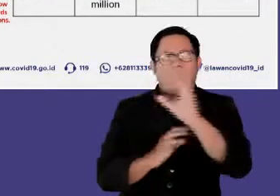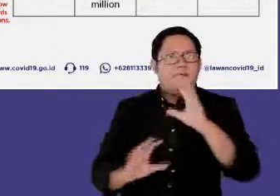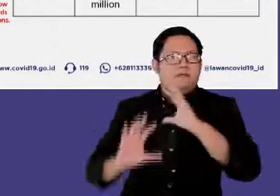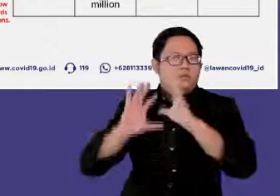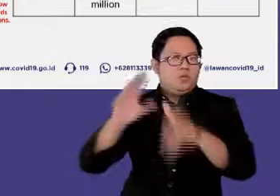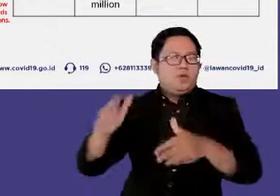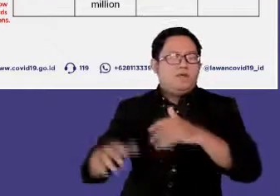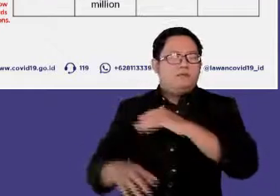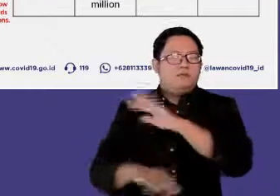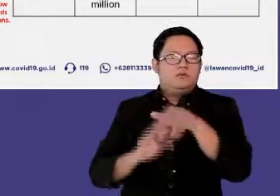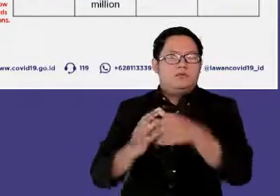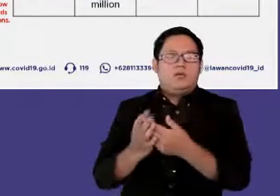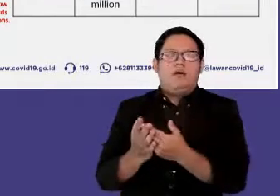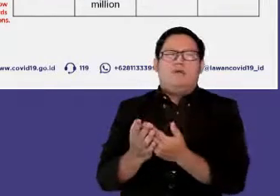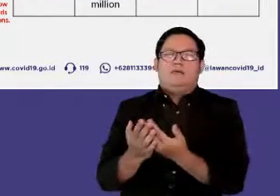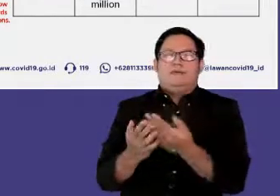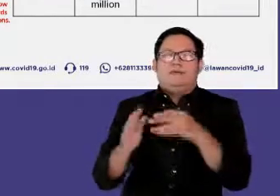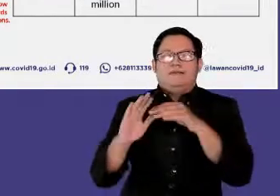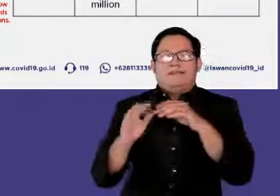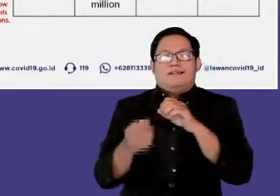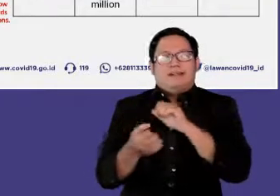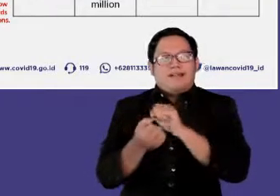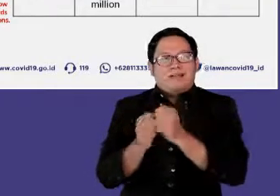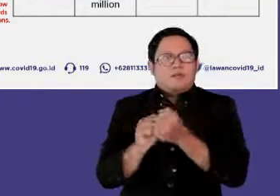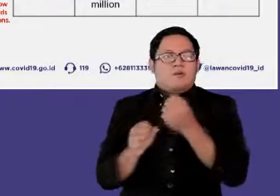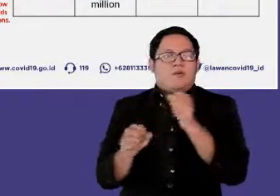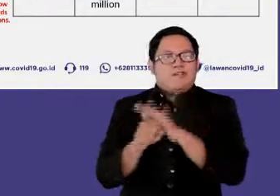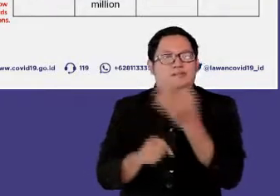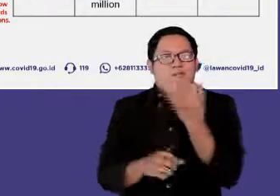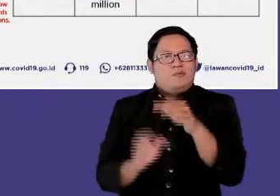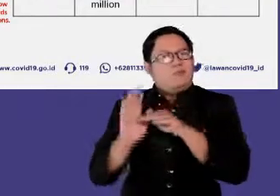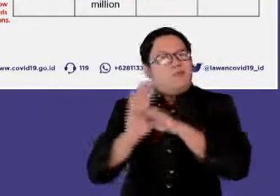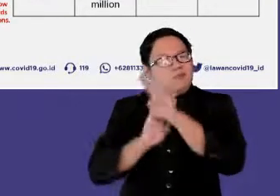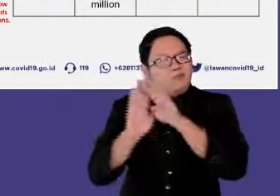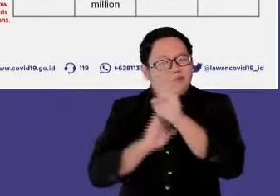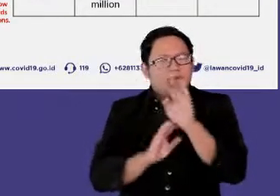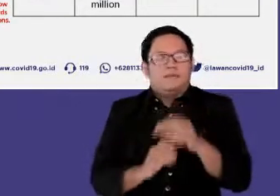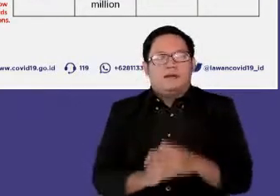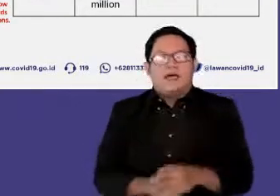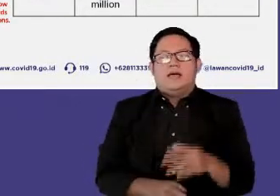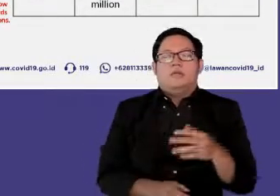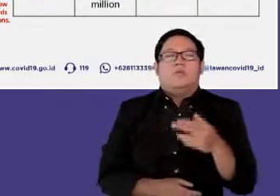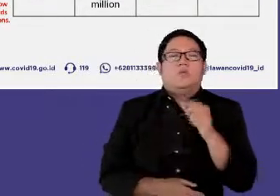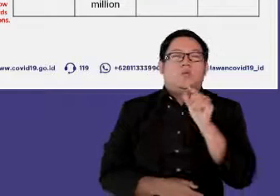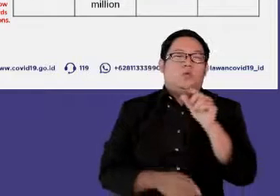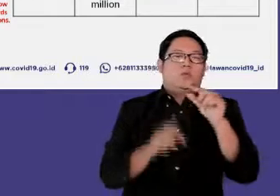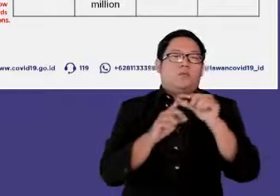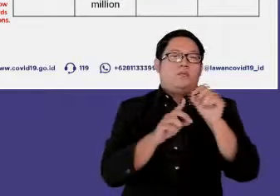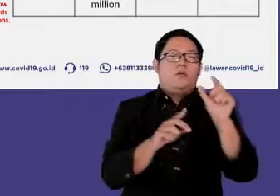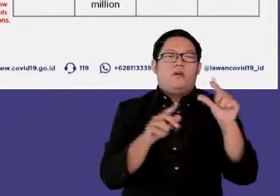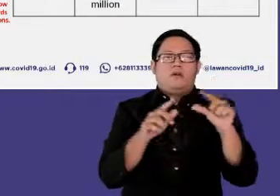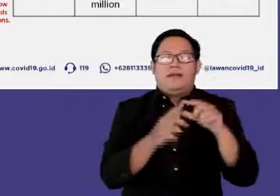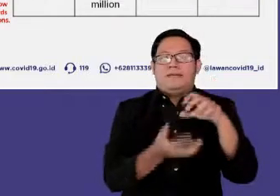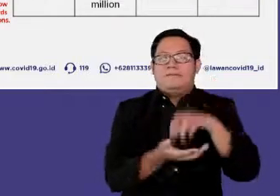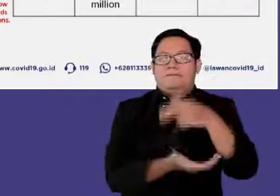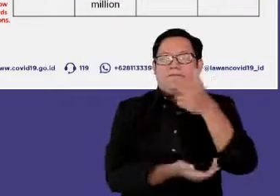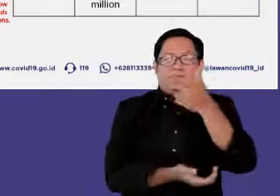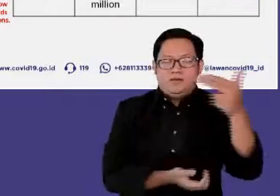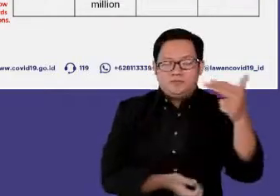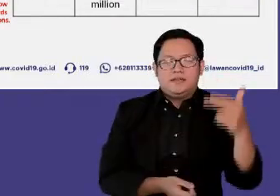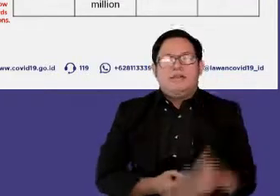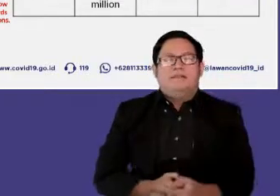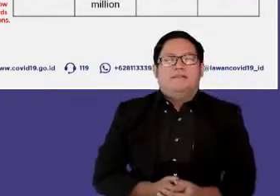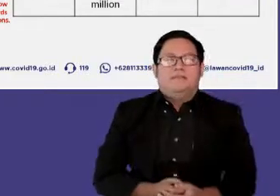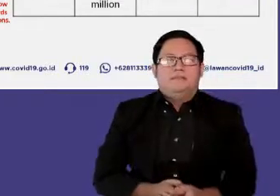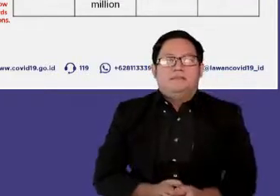an increase in cases. If we look at Indonesia's pattern, Indonesia's first peak aligns with